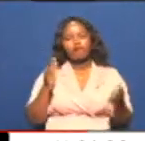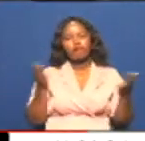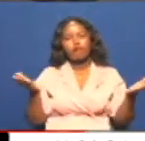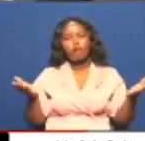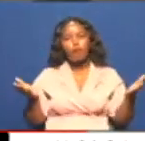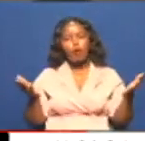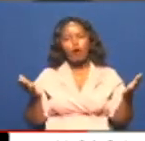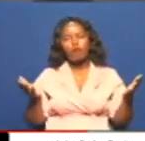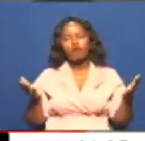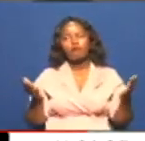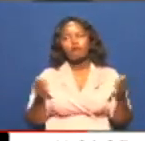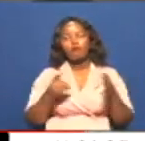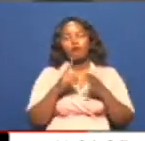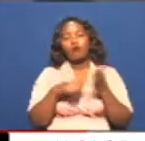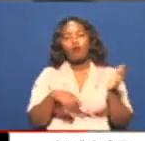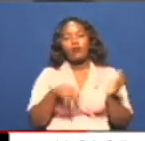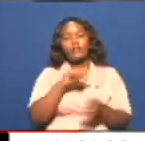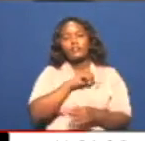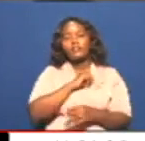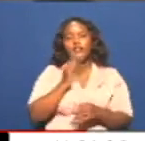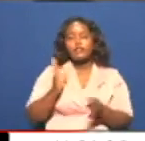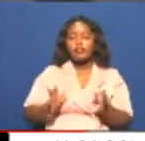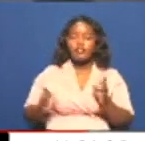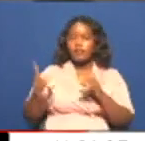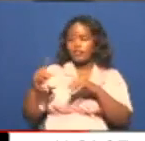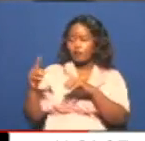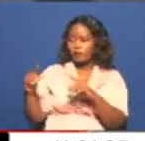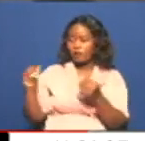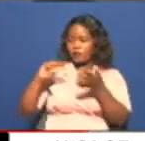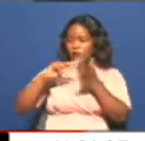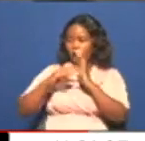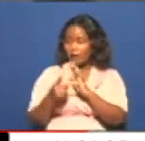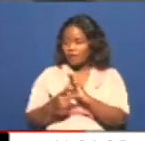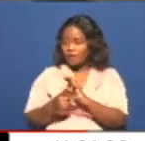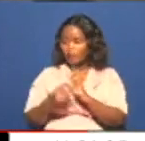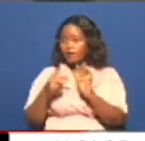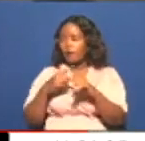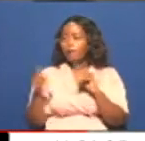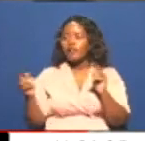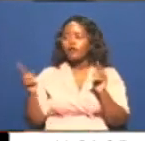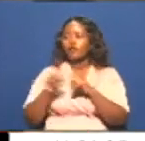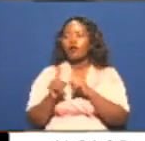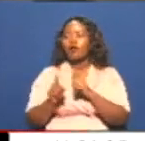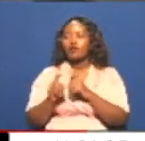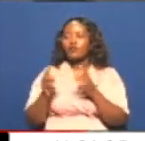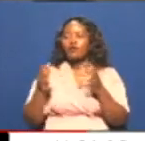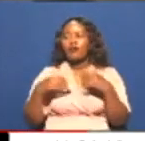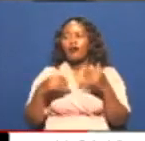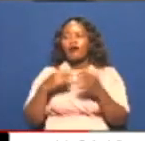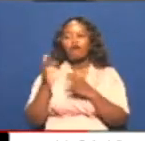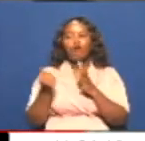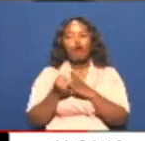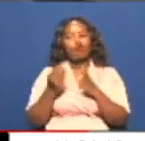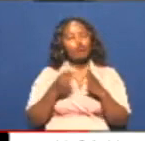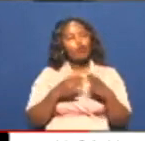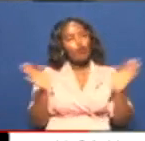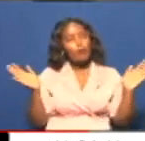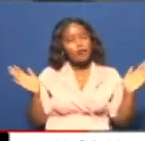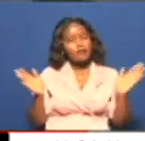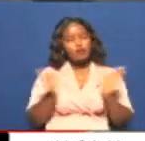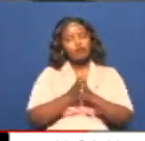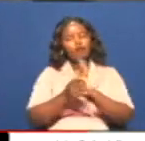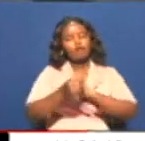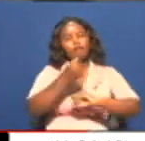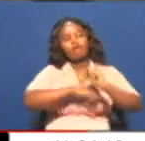it flames up what, for example, Senator said, mm-hmm. but on the other hand, it actually brings it open and onto the fore so that action can be